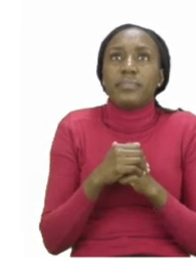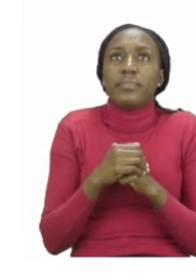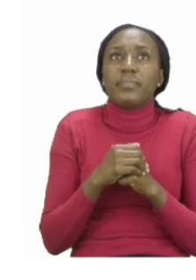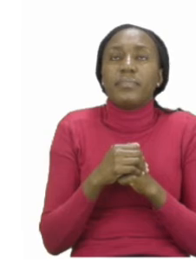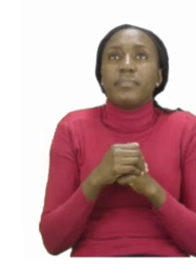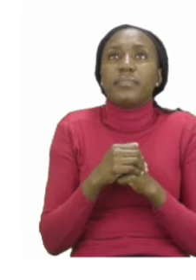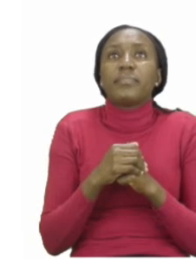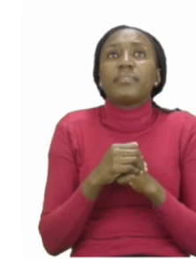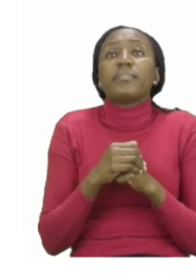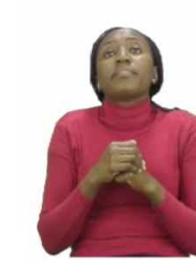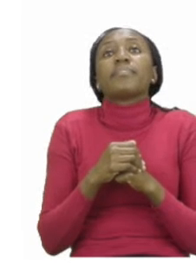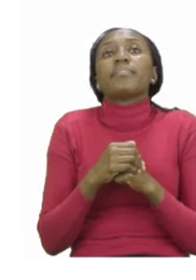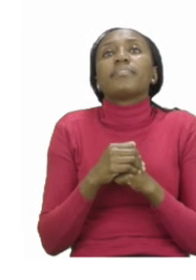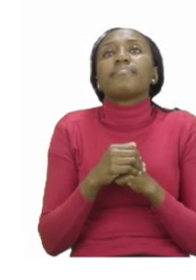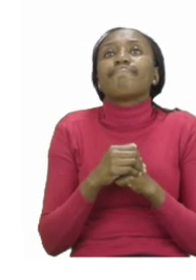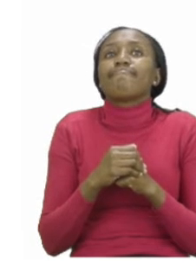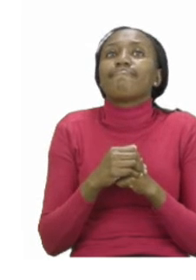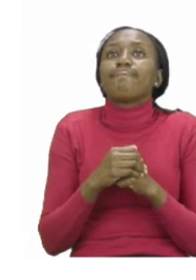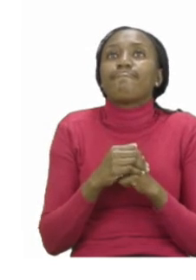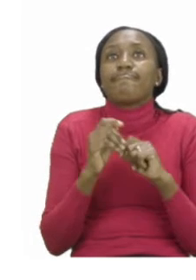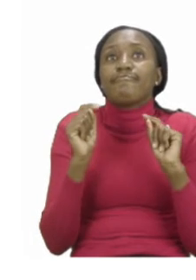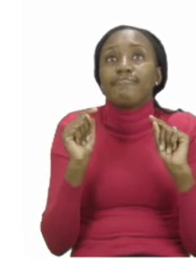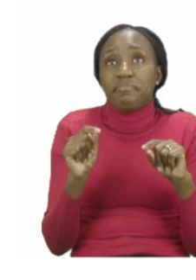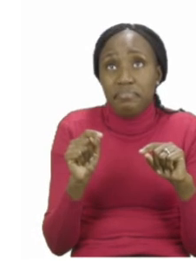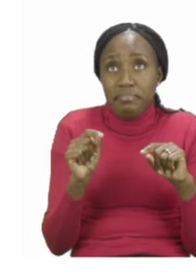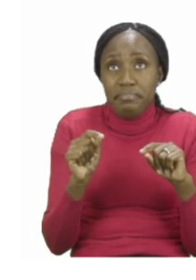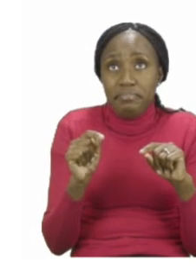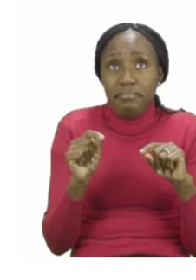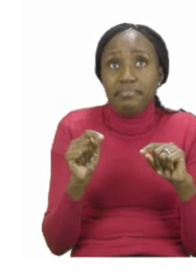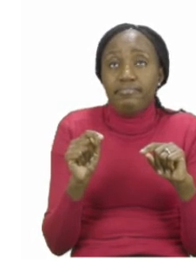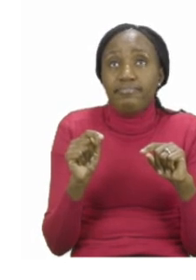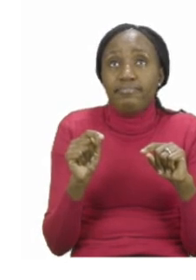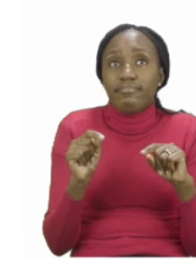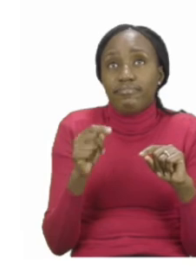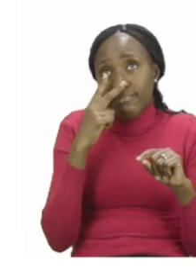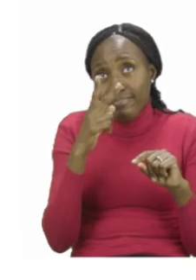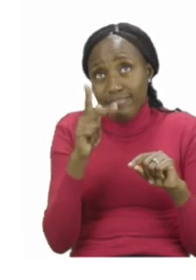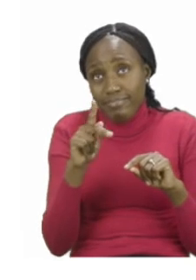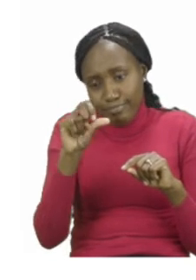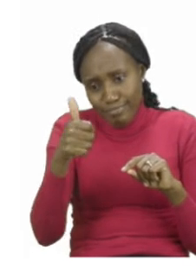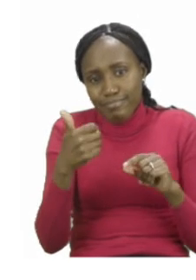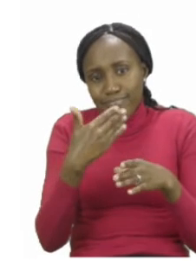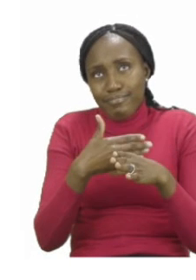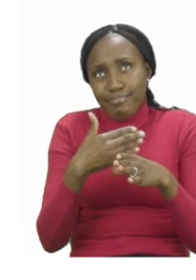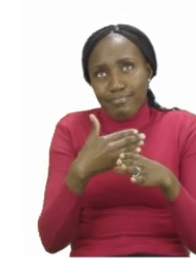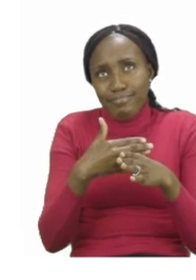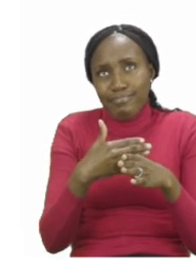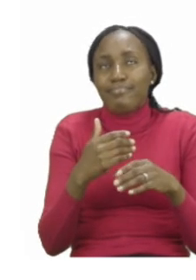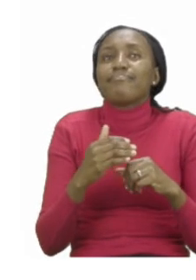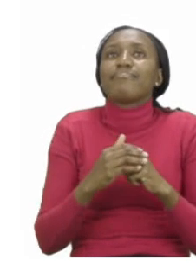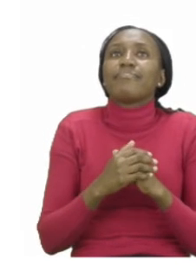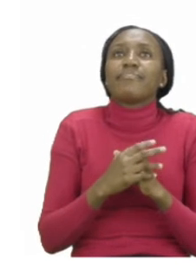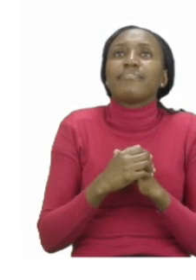and girls, before we go ahead and circle all the pictures with either green or